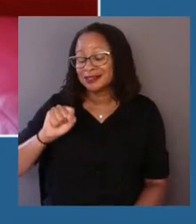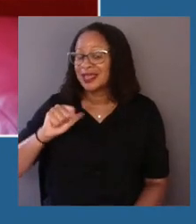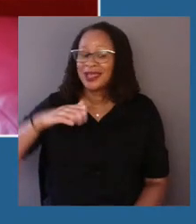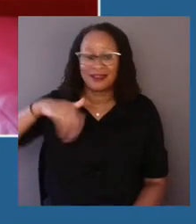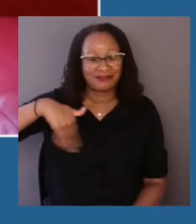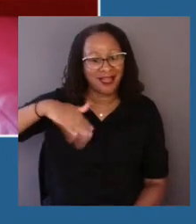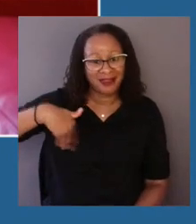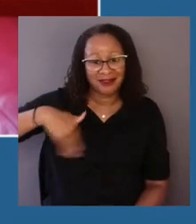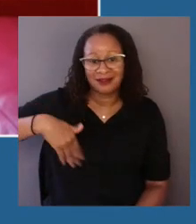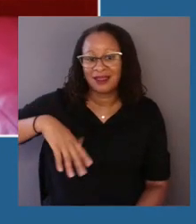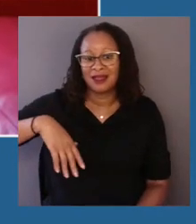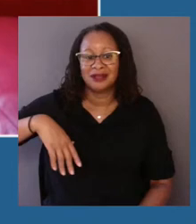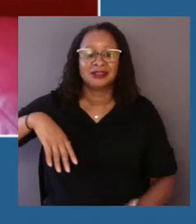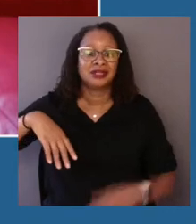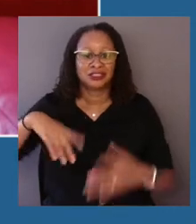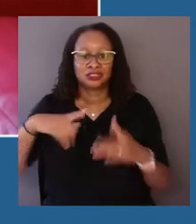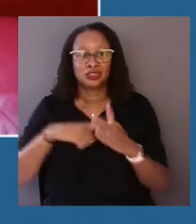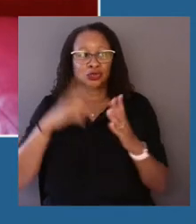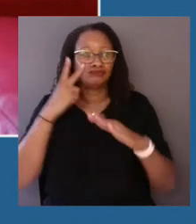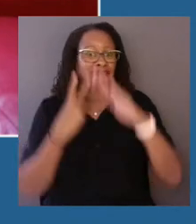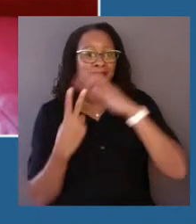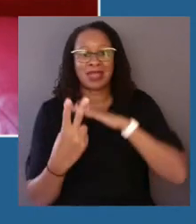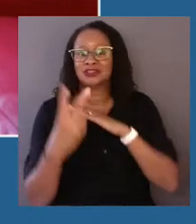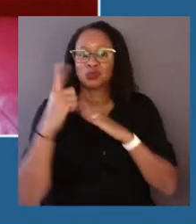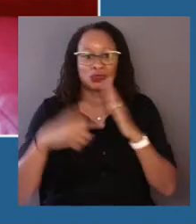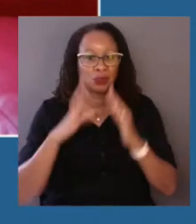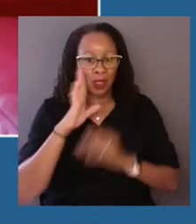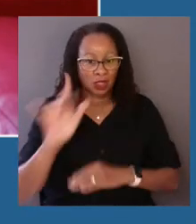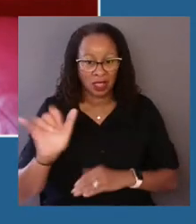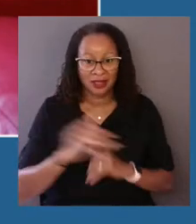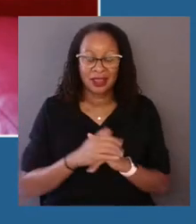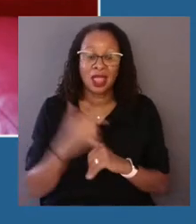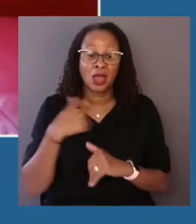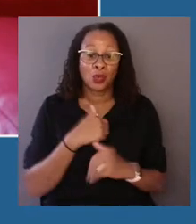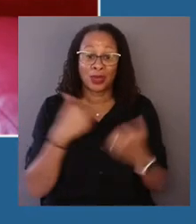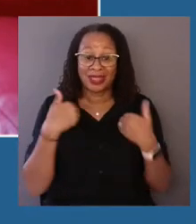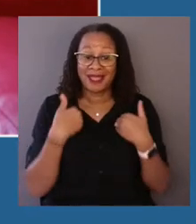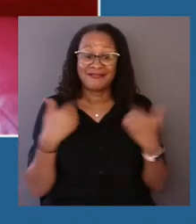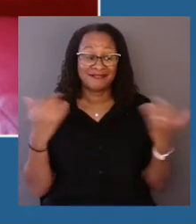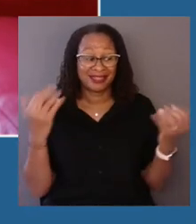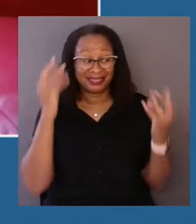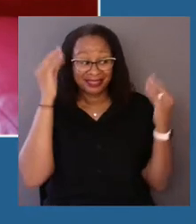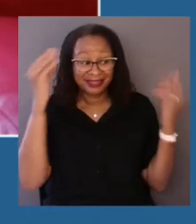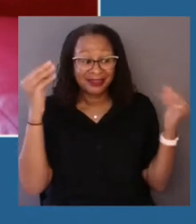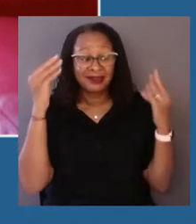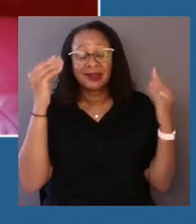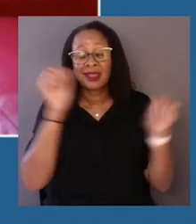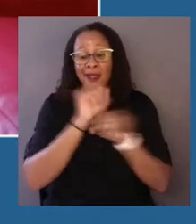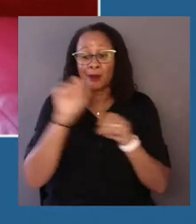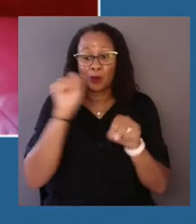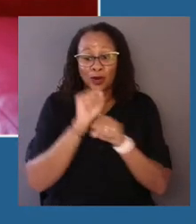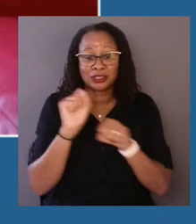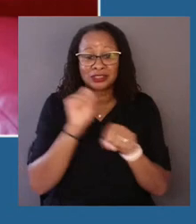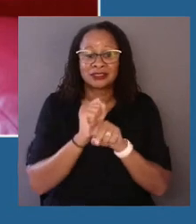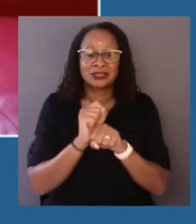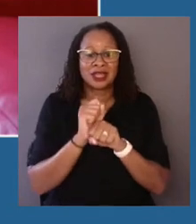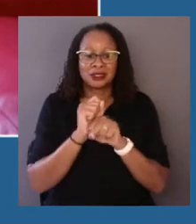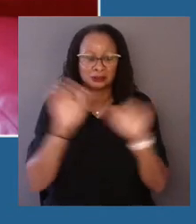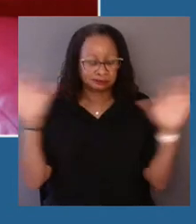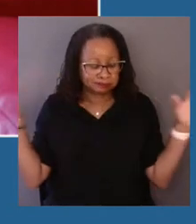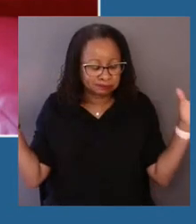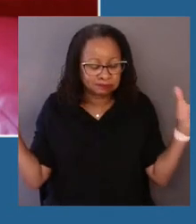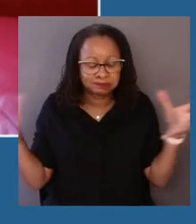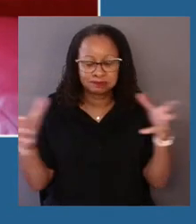begun to envision. So we have been thinking and working to coalesce with